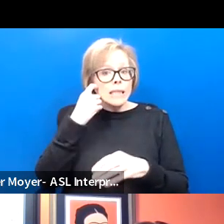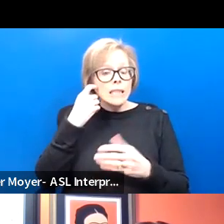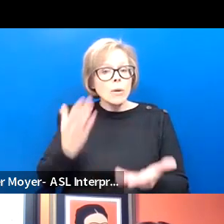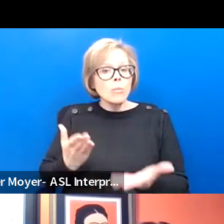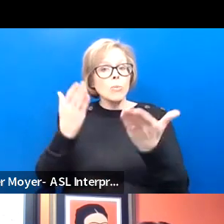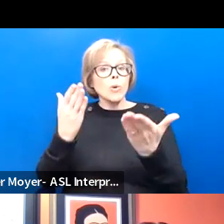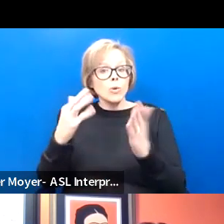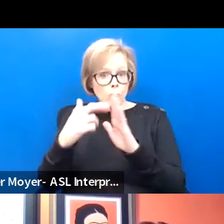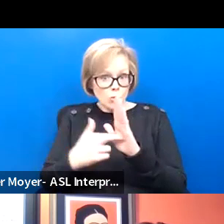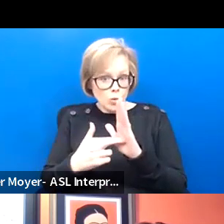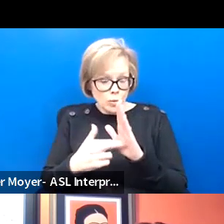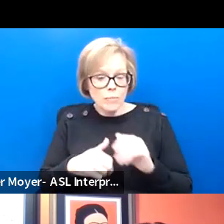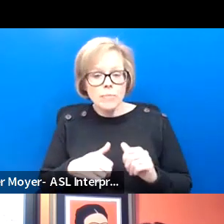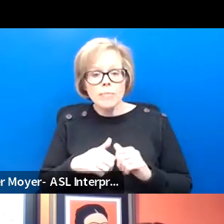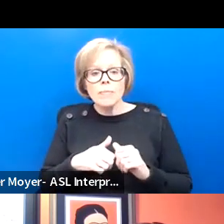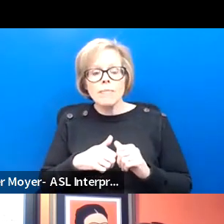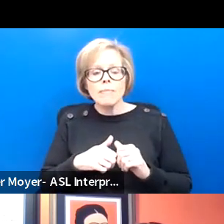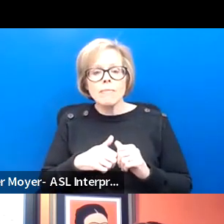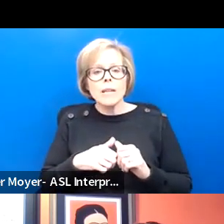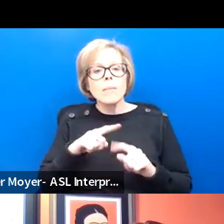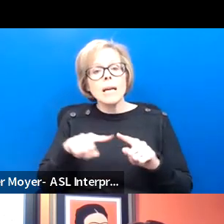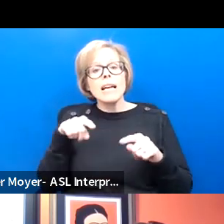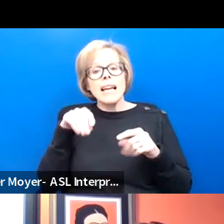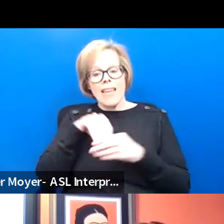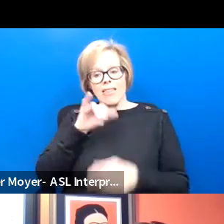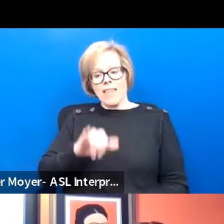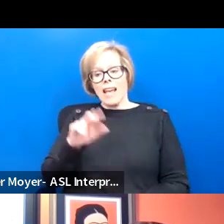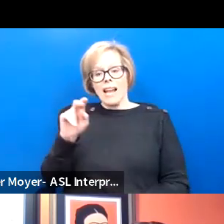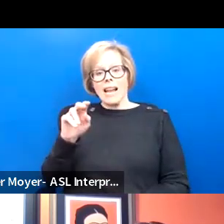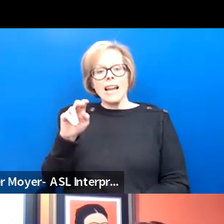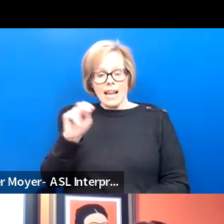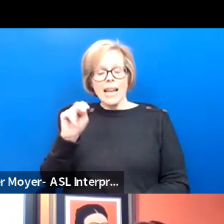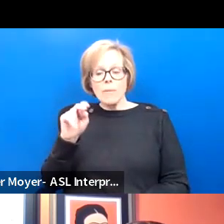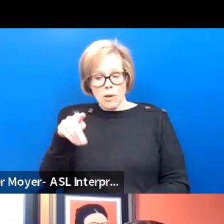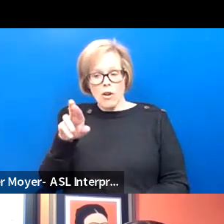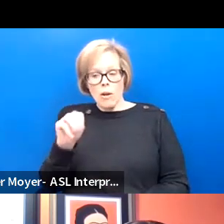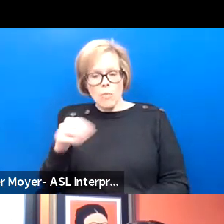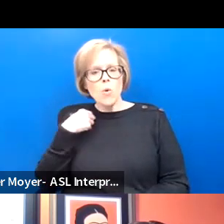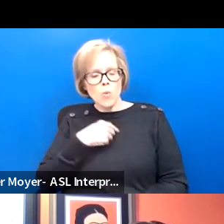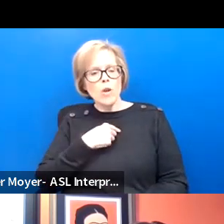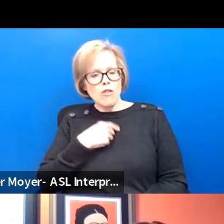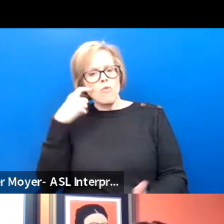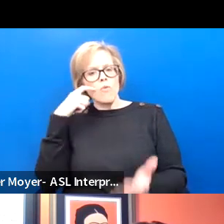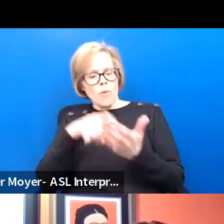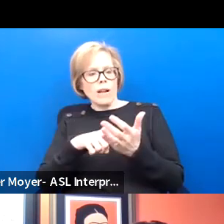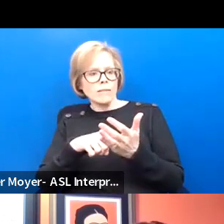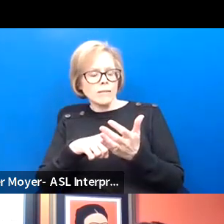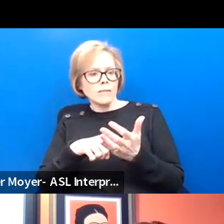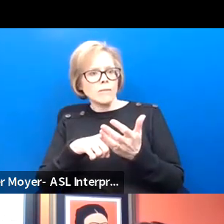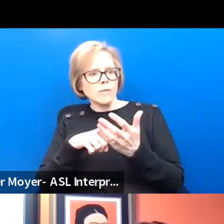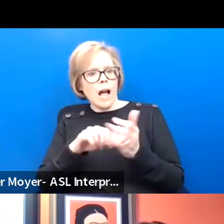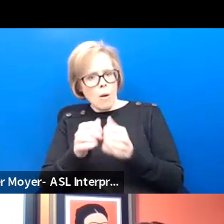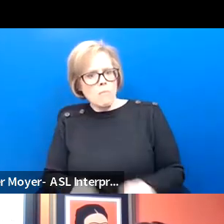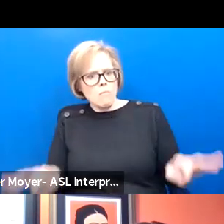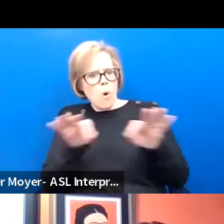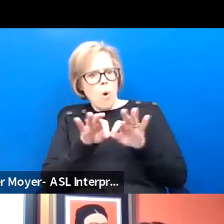rulemaking. But in that NPRM, we recognize the value of concordant care. And so we discuss it